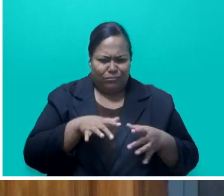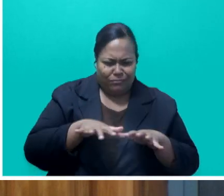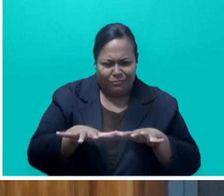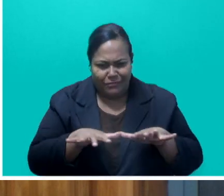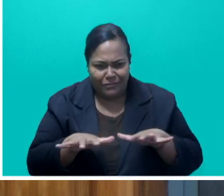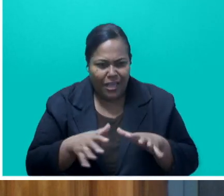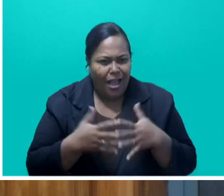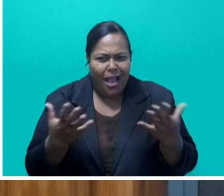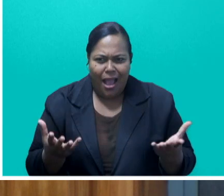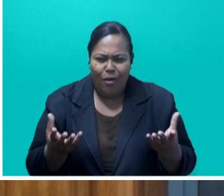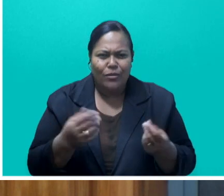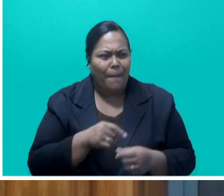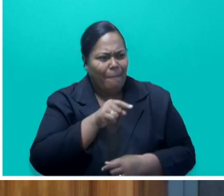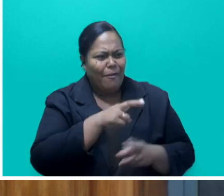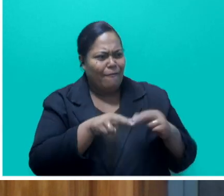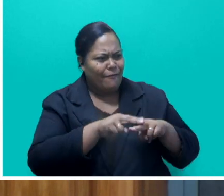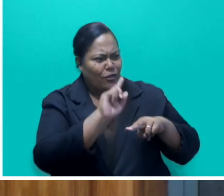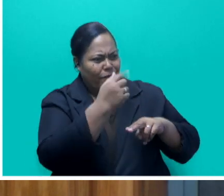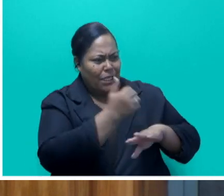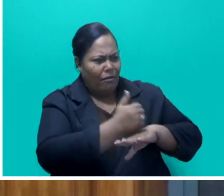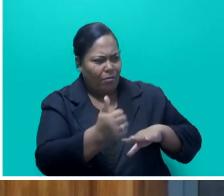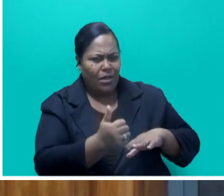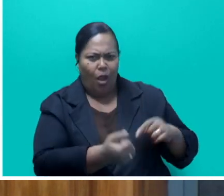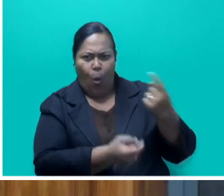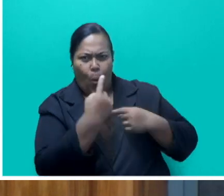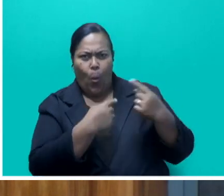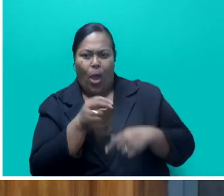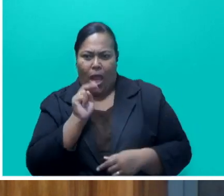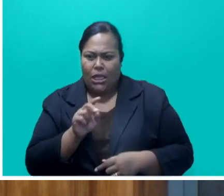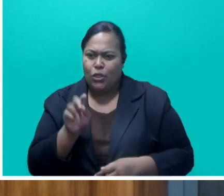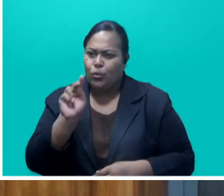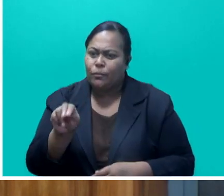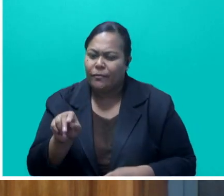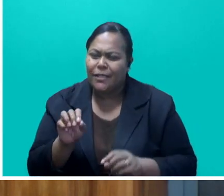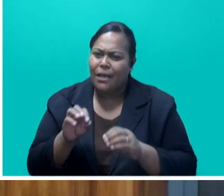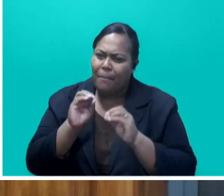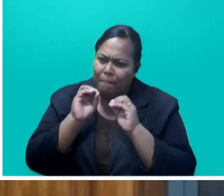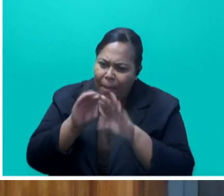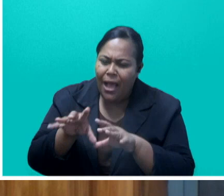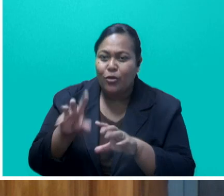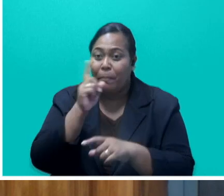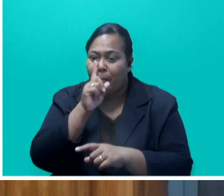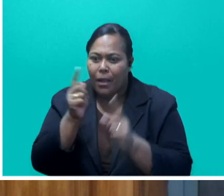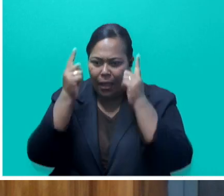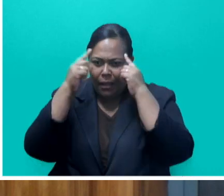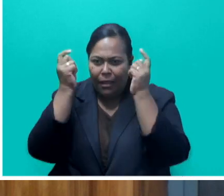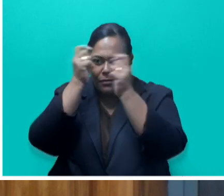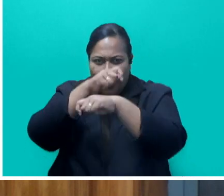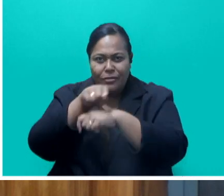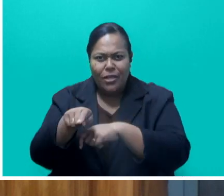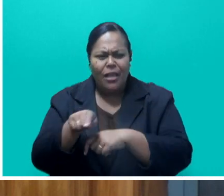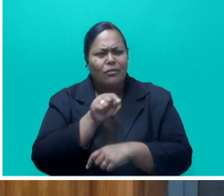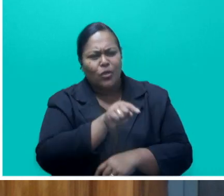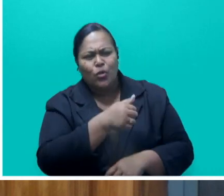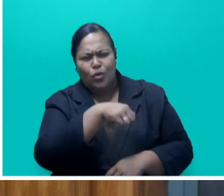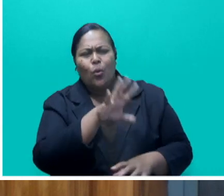power and money of the Fiji First government. To change the mindset of our people was difficult. They were used to the Fiji First